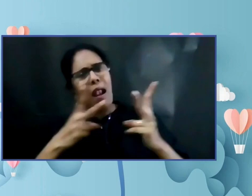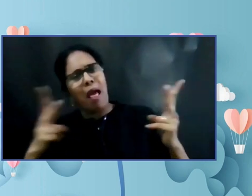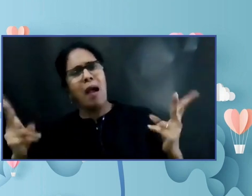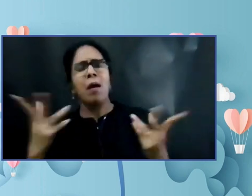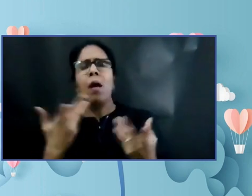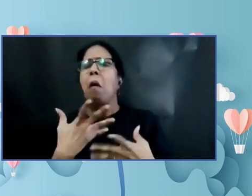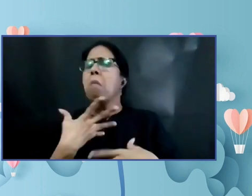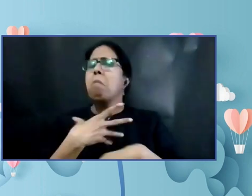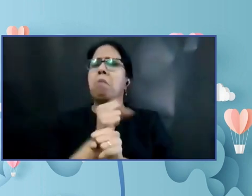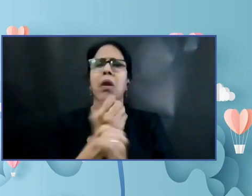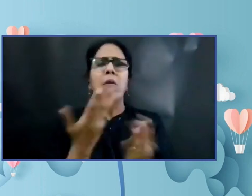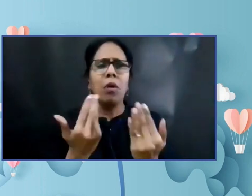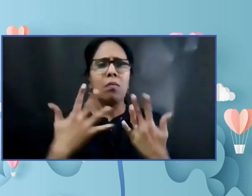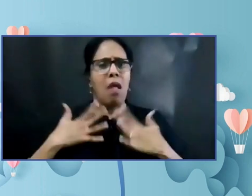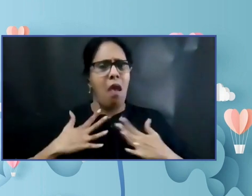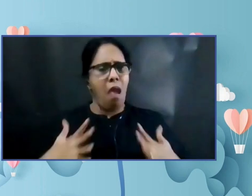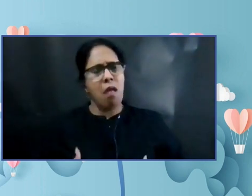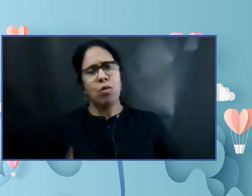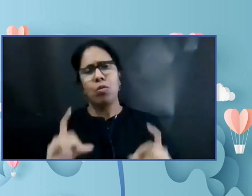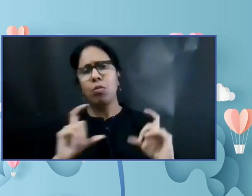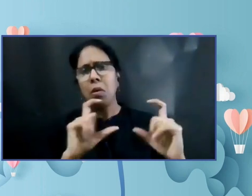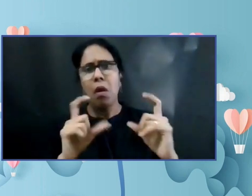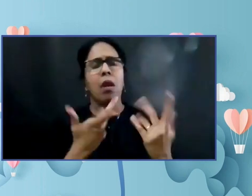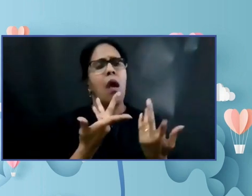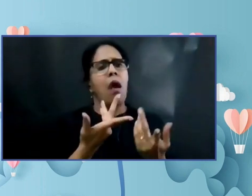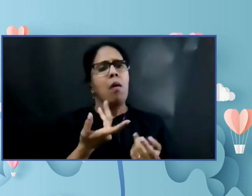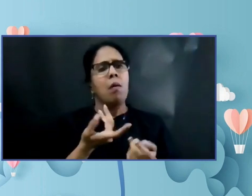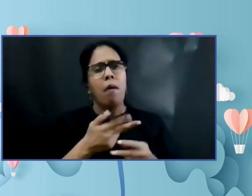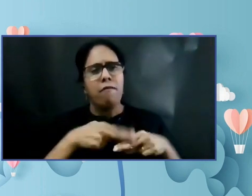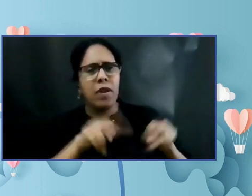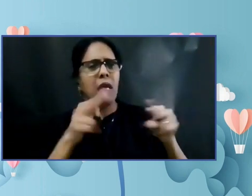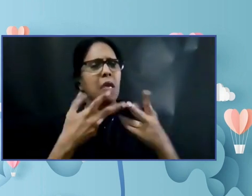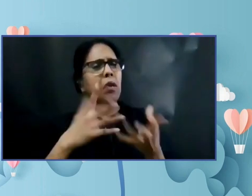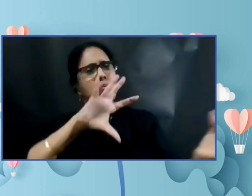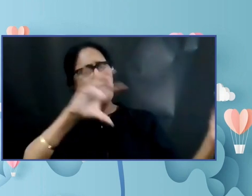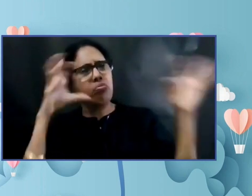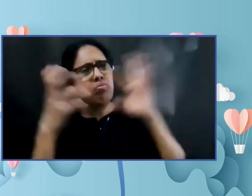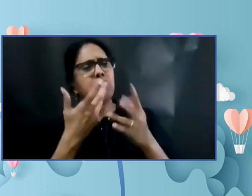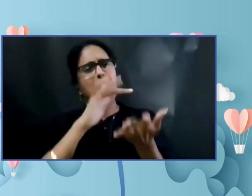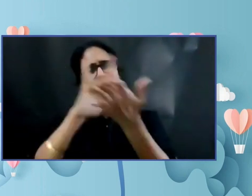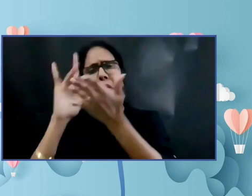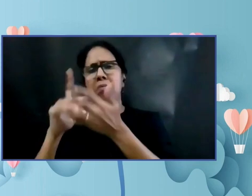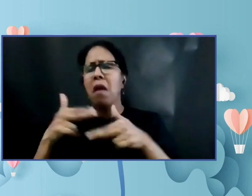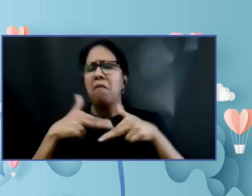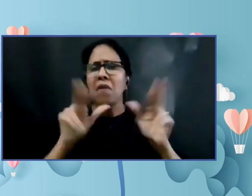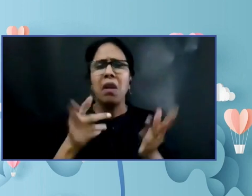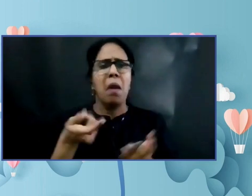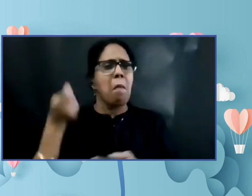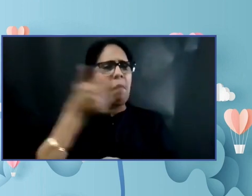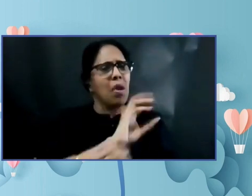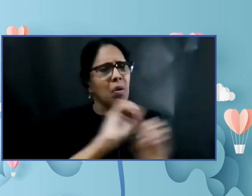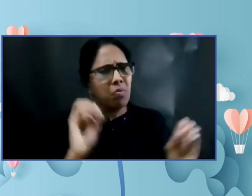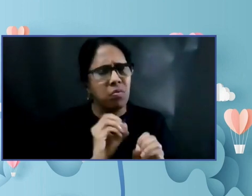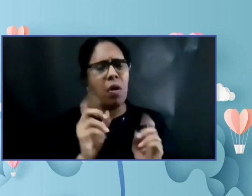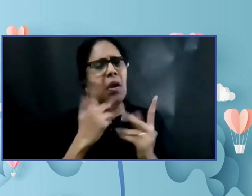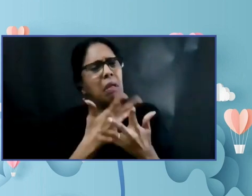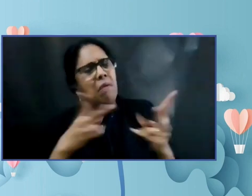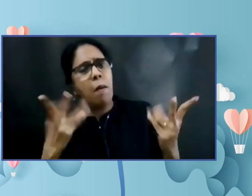can make healthcare not just free and universal everywhere, but also make it